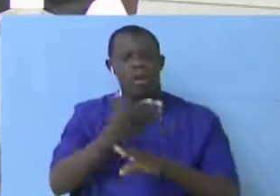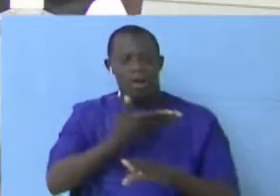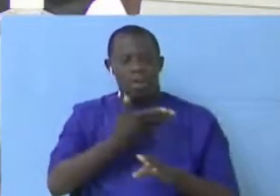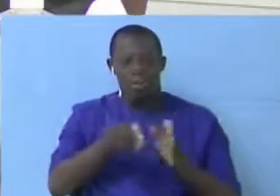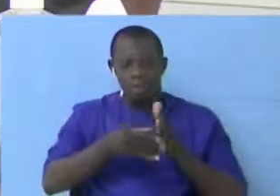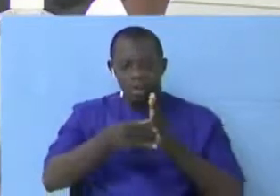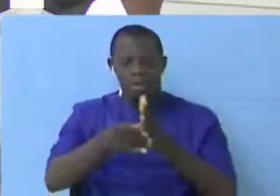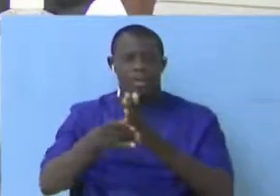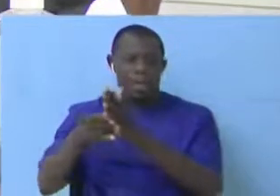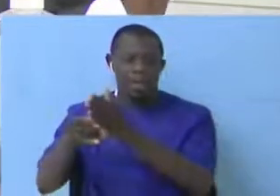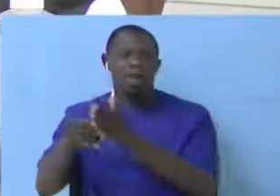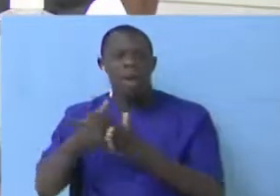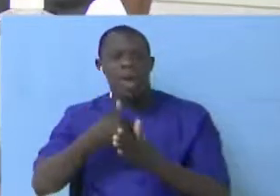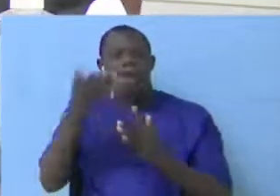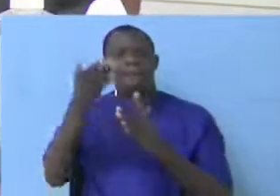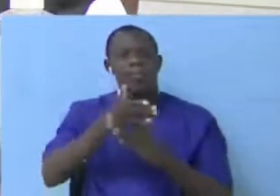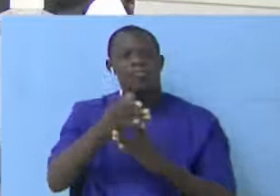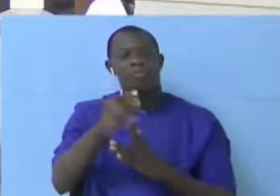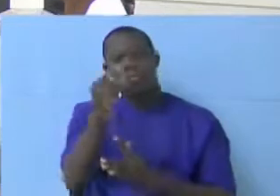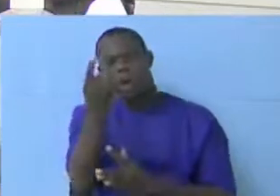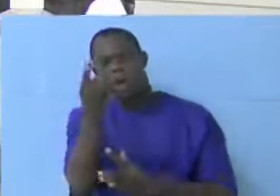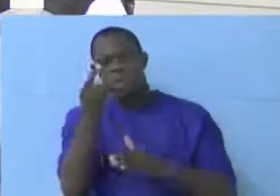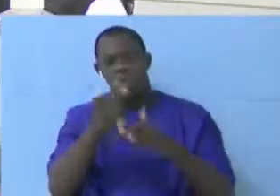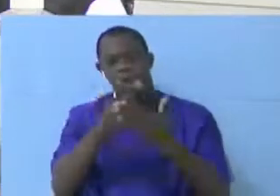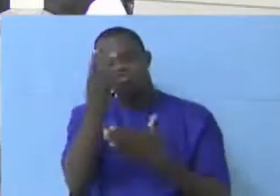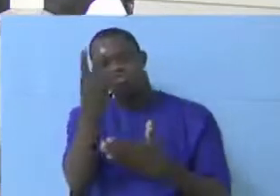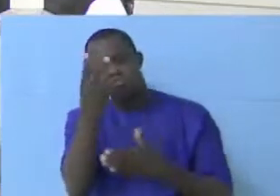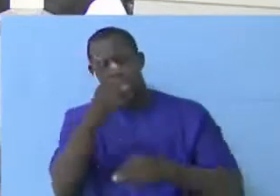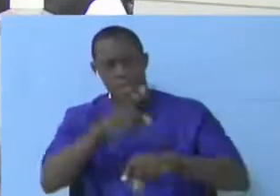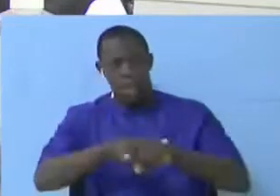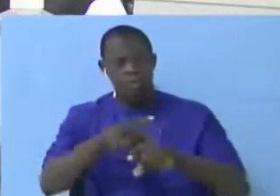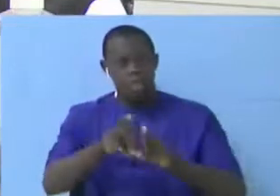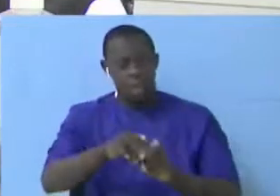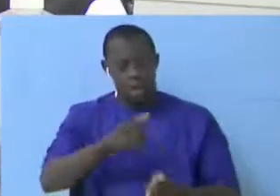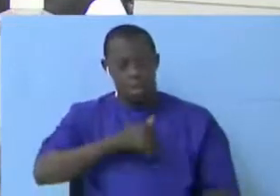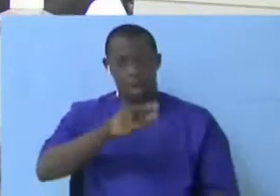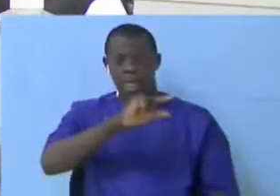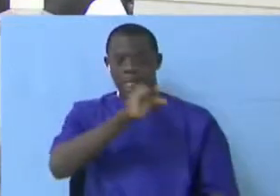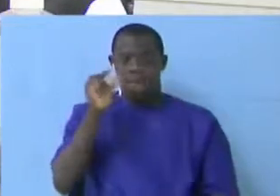I believe 1 or 2 times my name have come up. I refuse to be part of it.